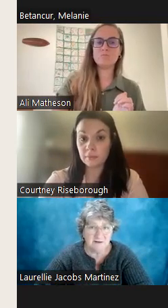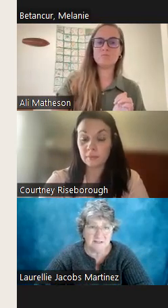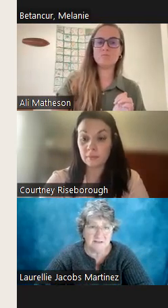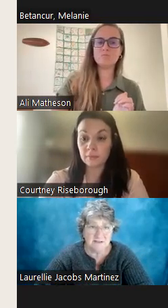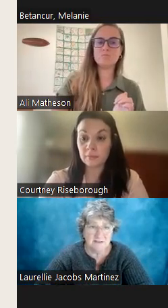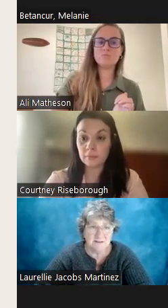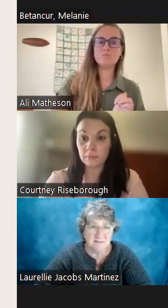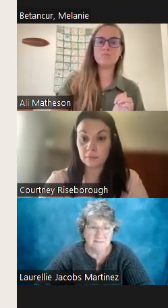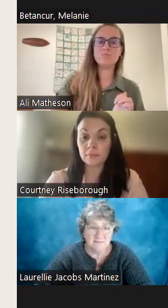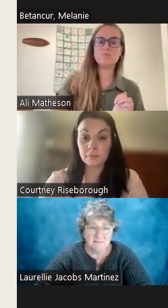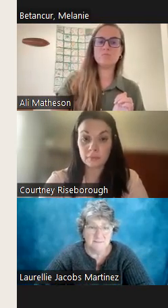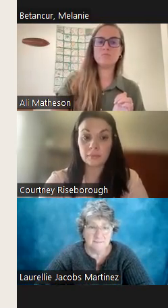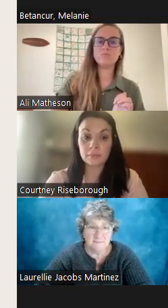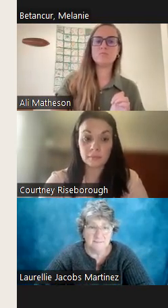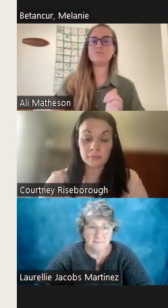big difference.